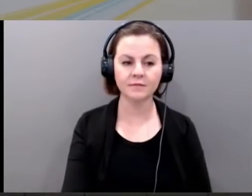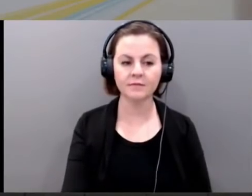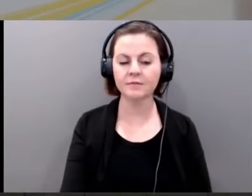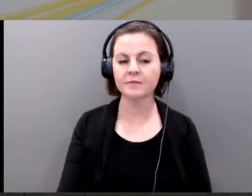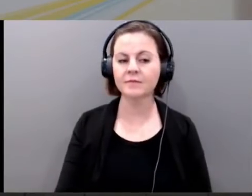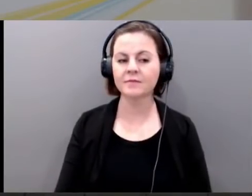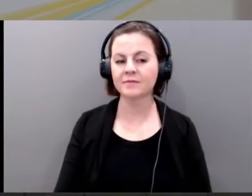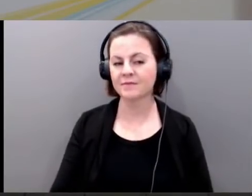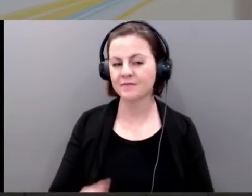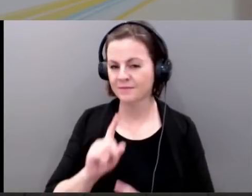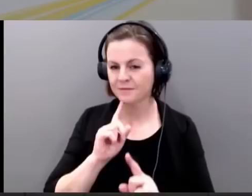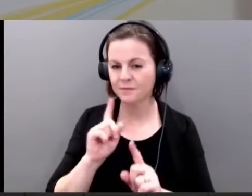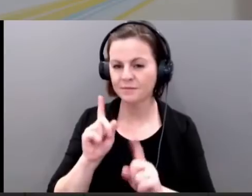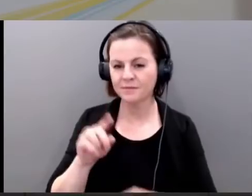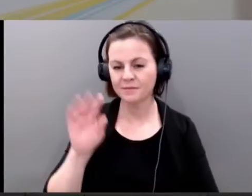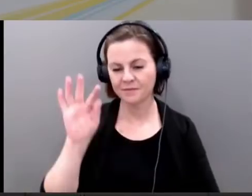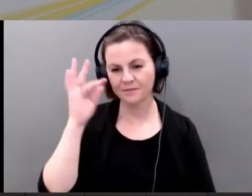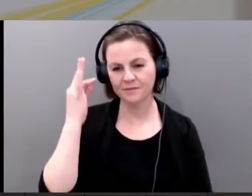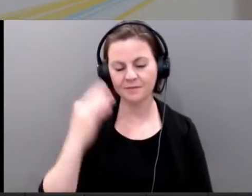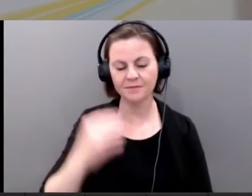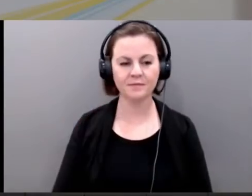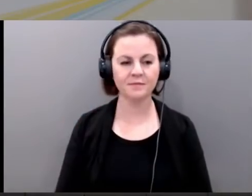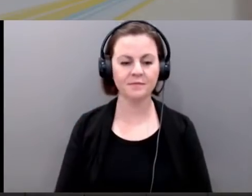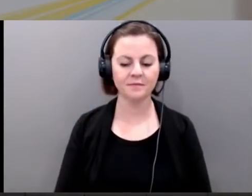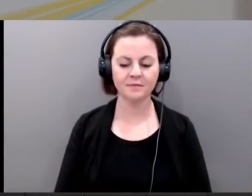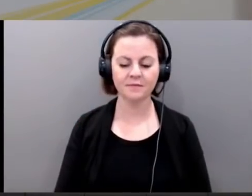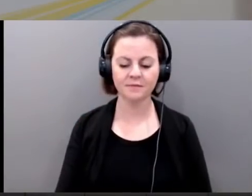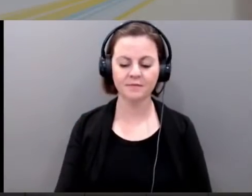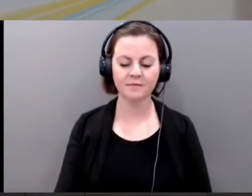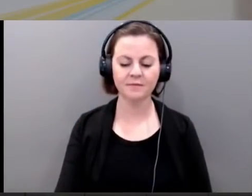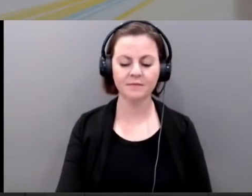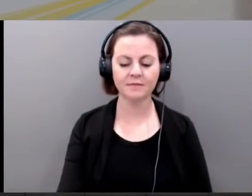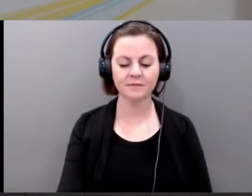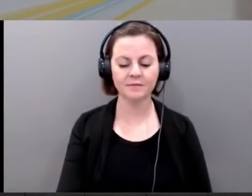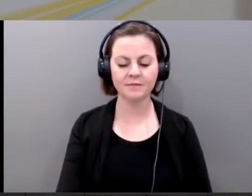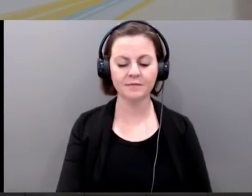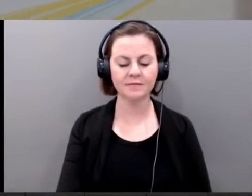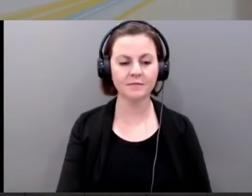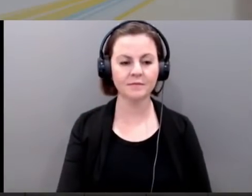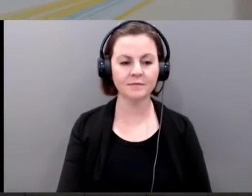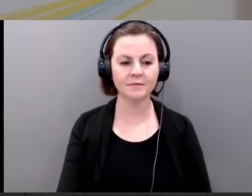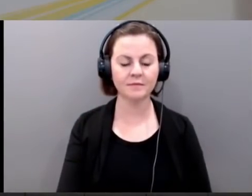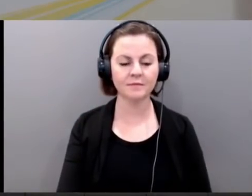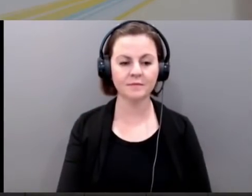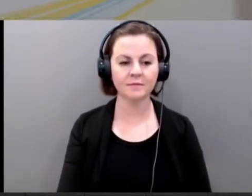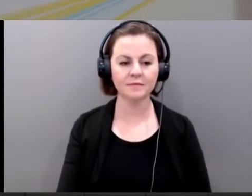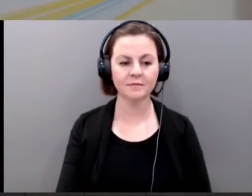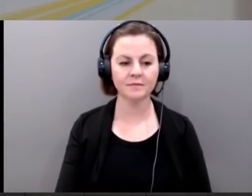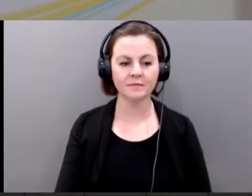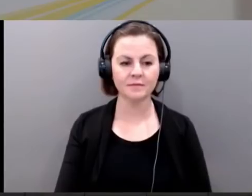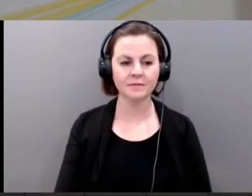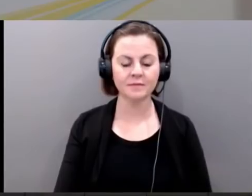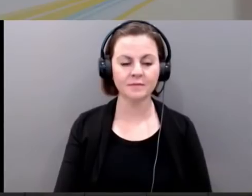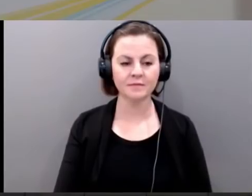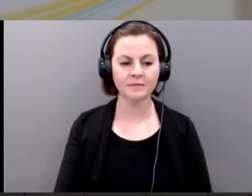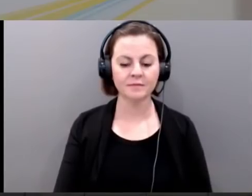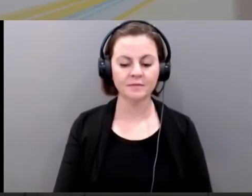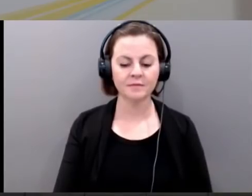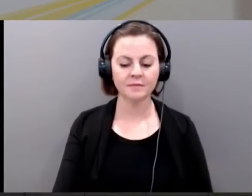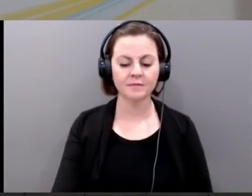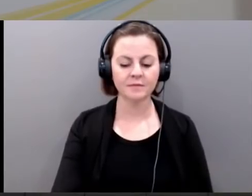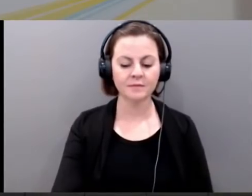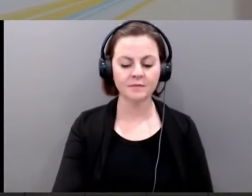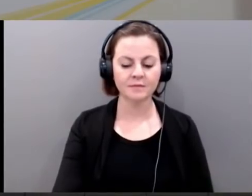Bonjour. C'est un peu long pour répéter tous, mais je vais. Aujourd'hui, j'annonce